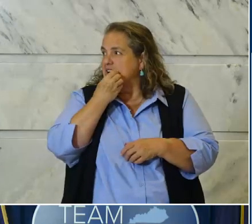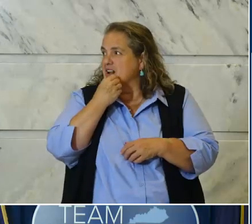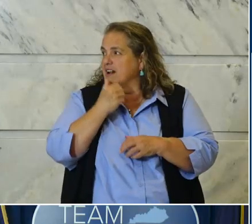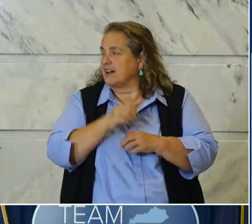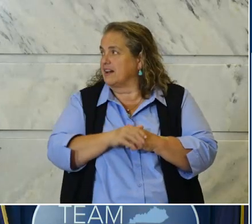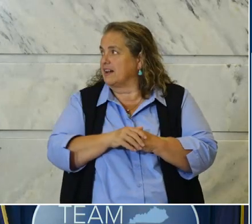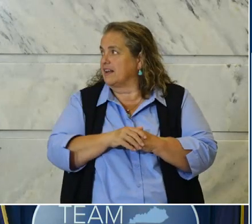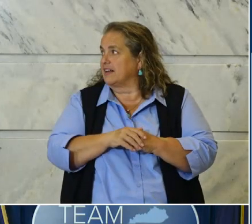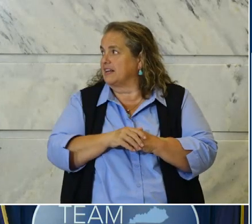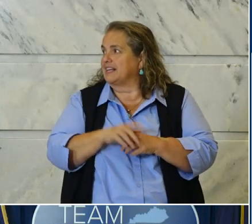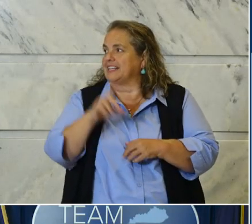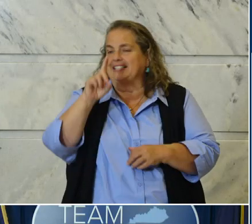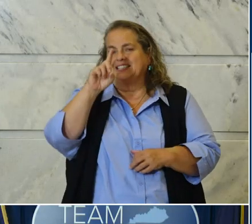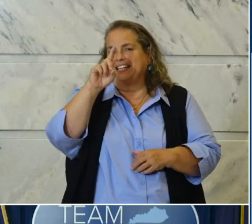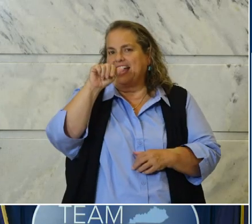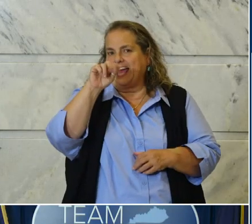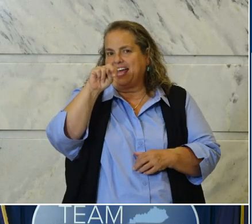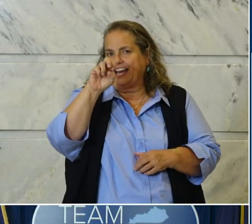Dinelli.